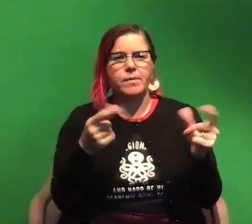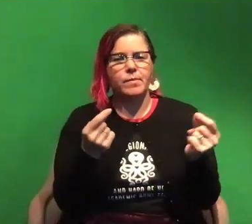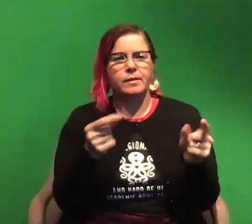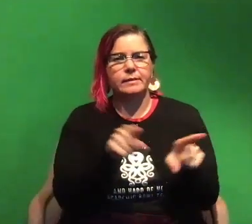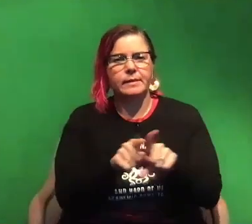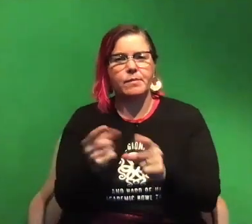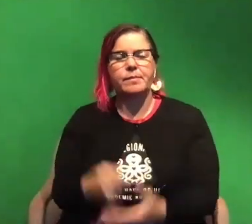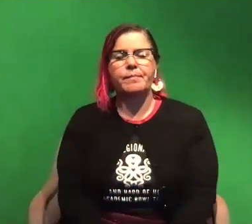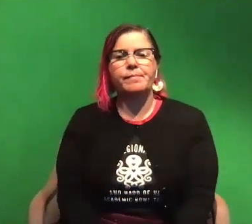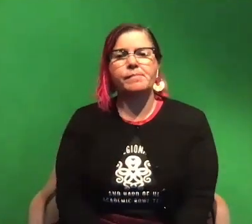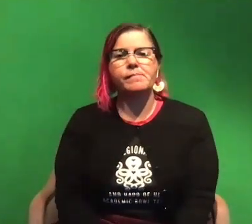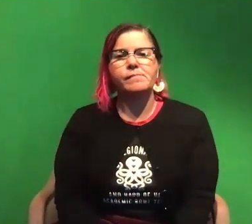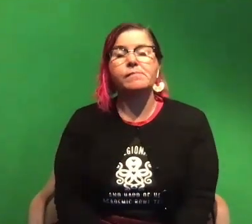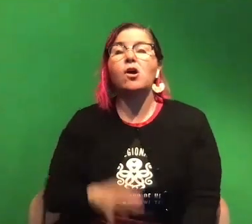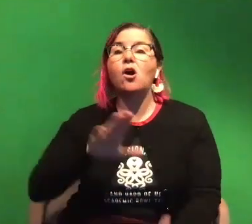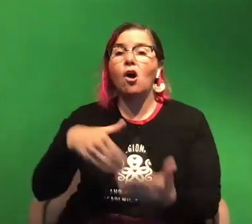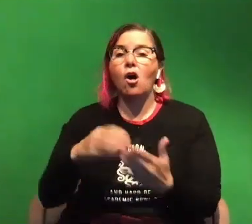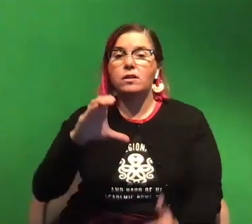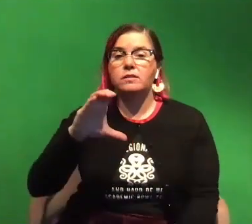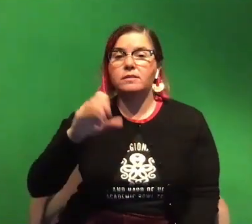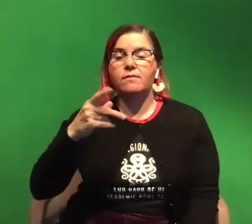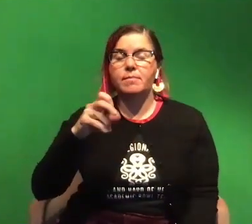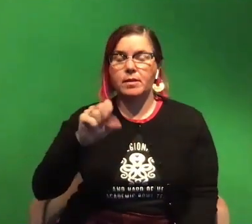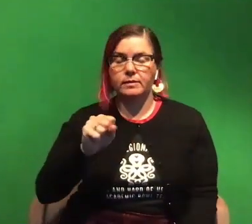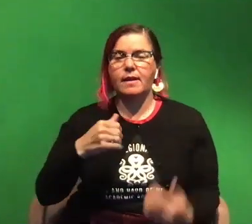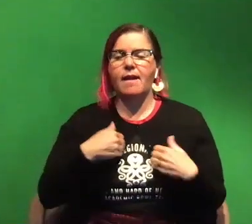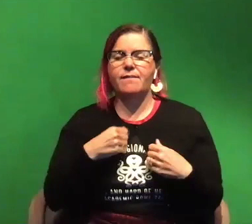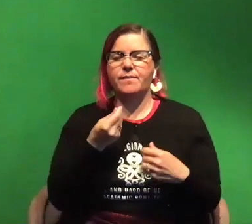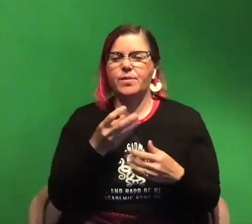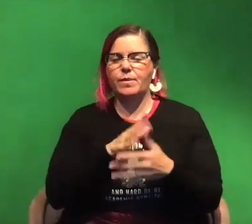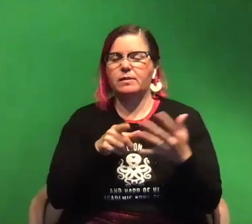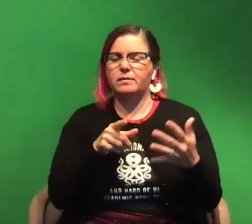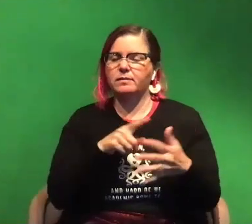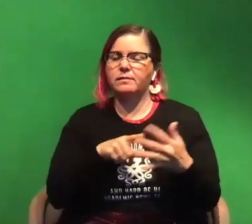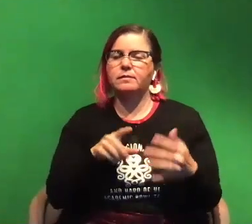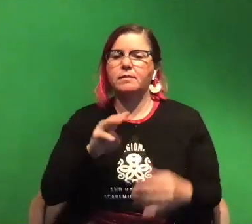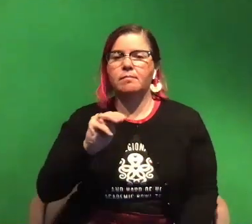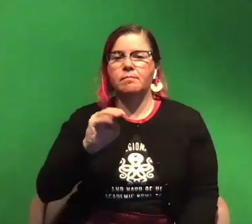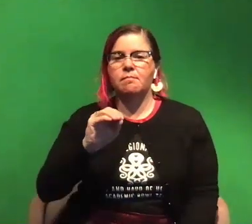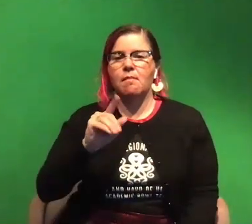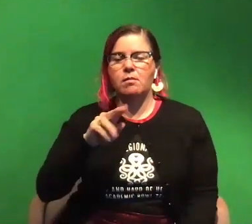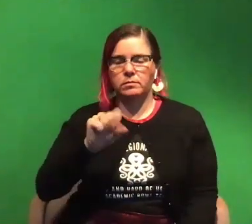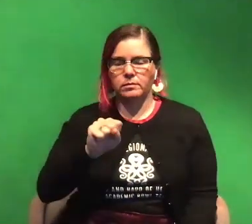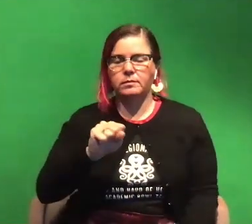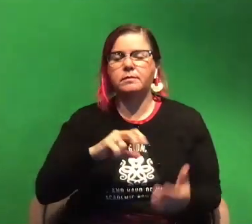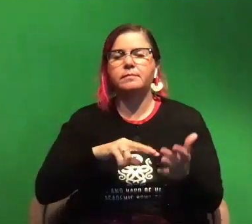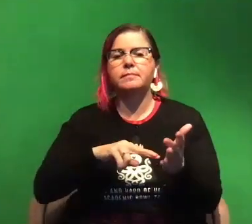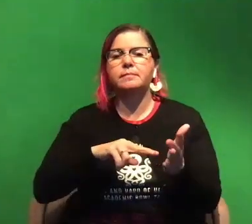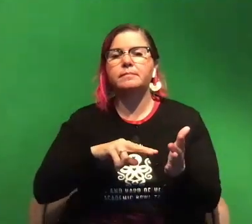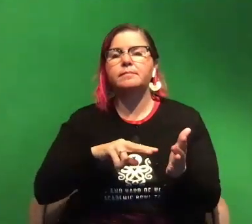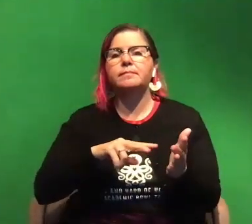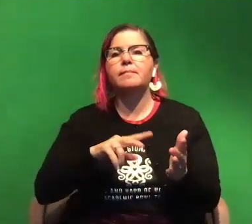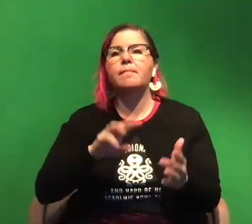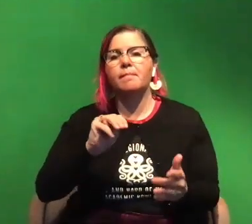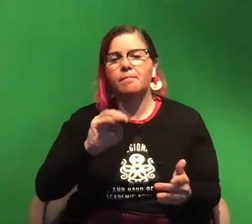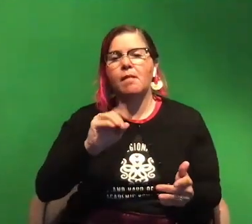Well, all cephalopods have a few things in common. So they're mollusks, meaning they're mollusks,